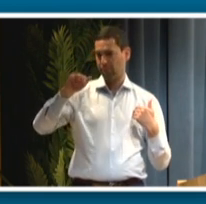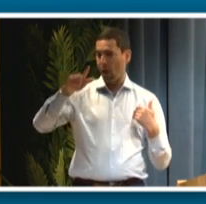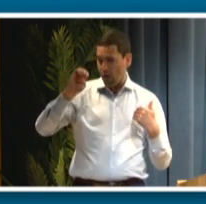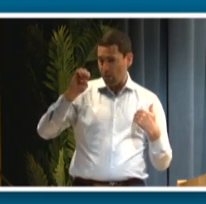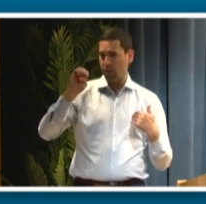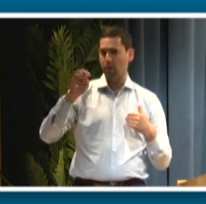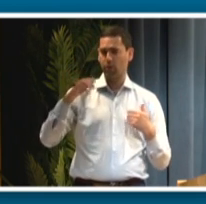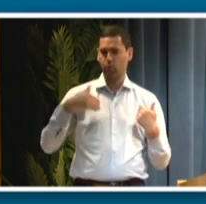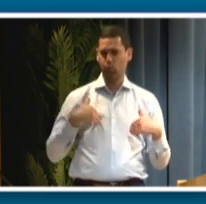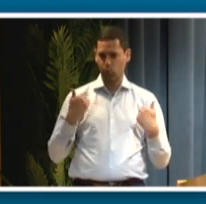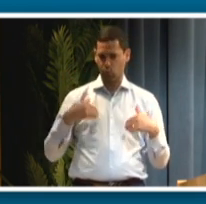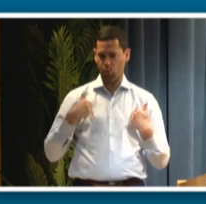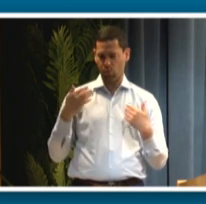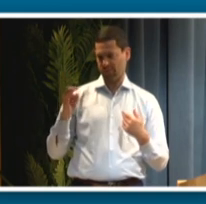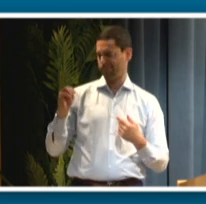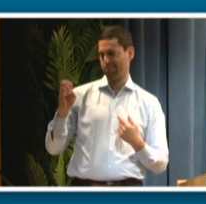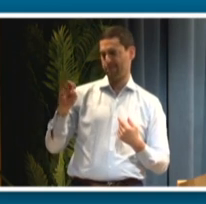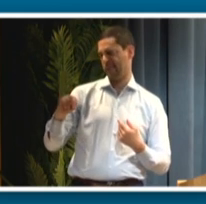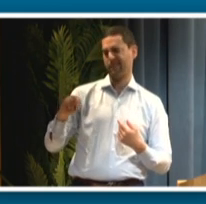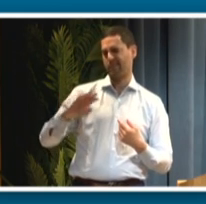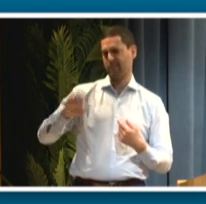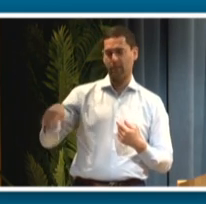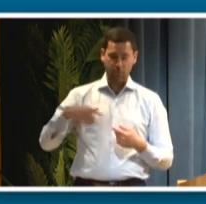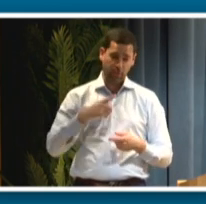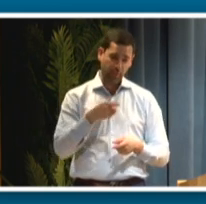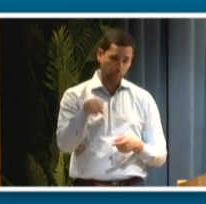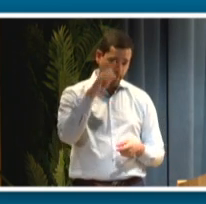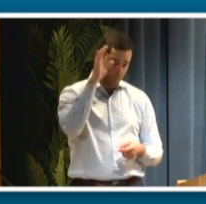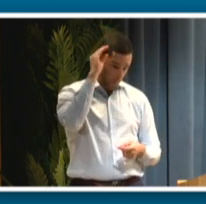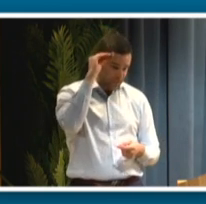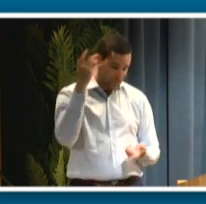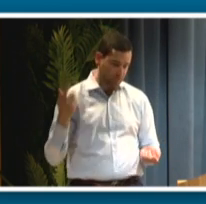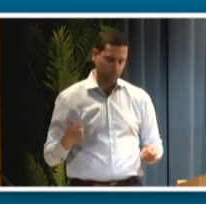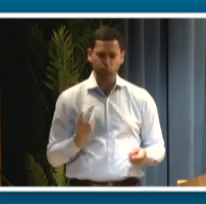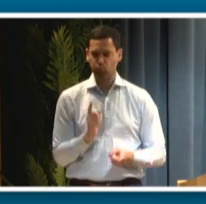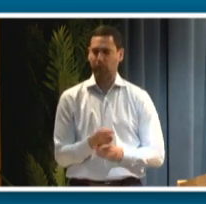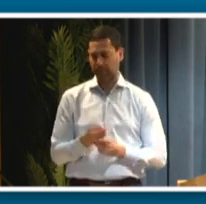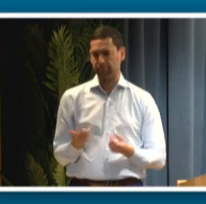on, men. Right. So, they boys. Yeah. Yeah. They boys. So